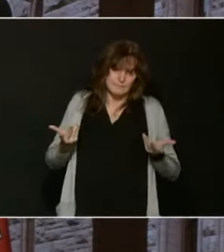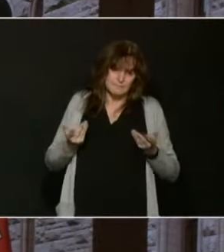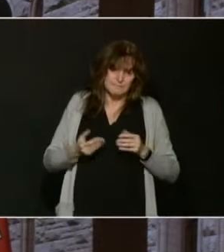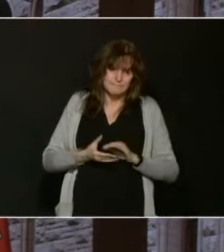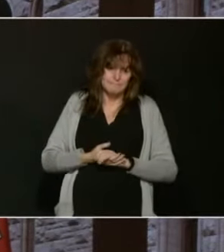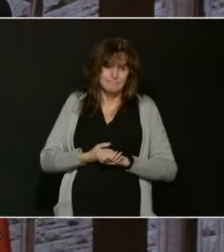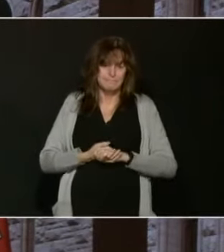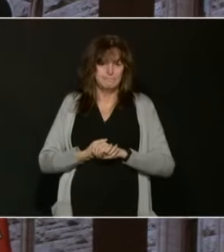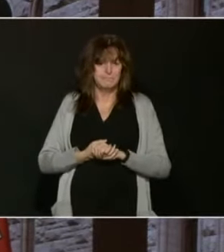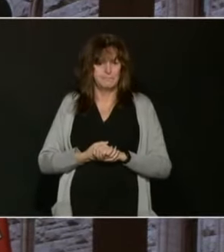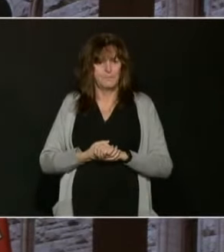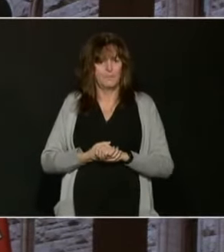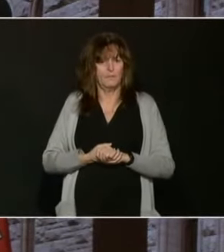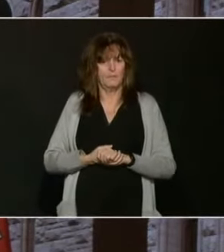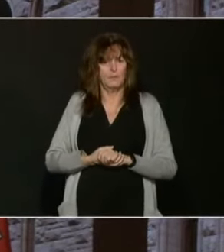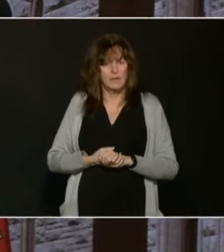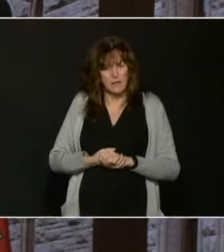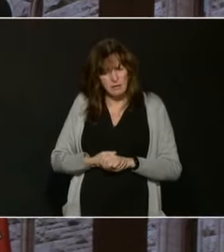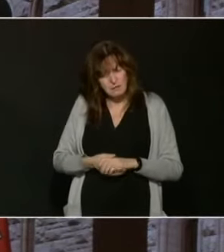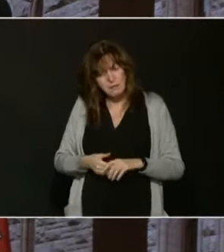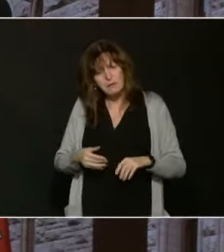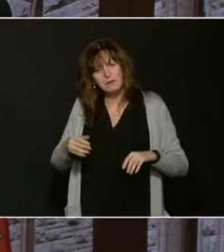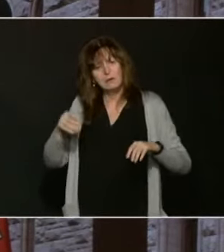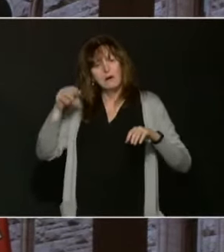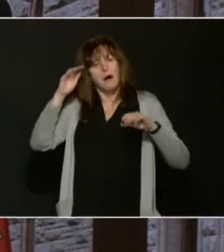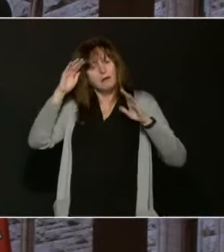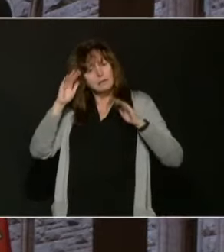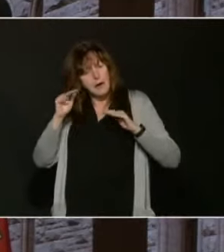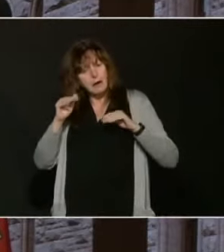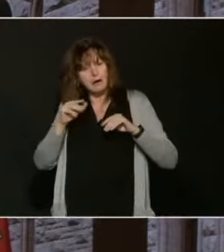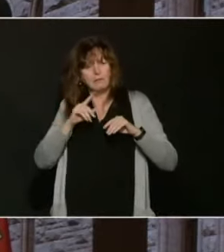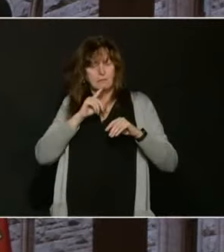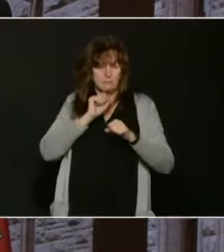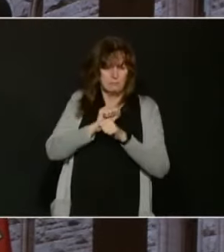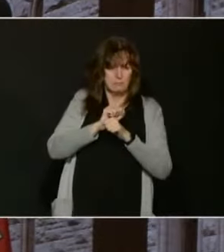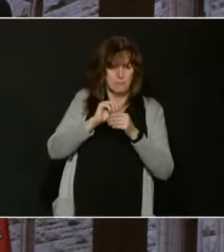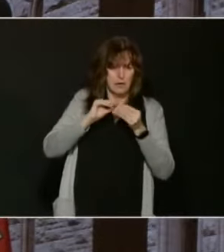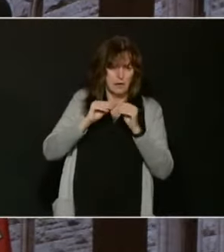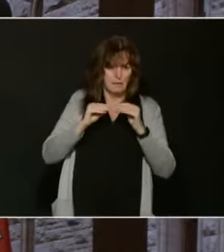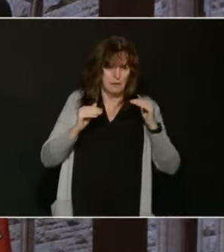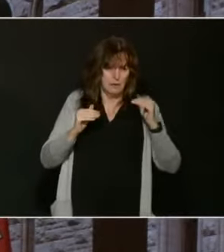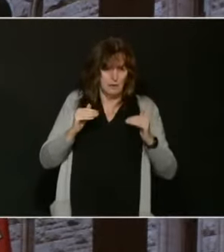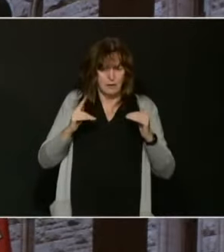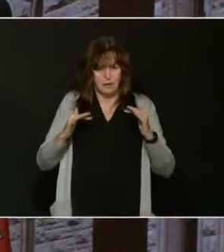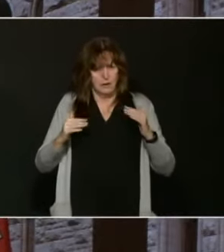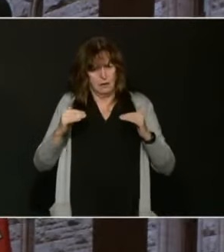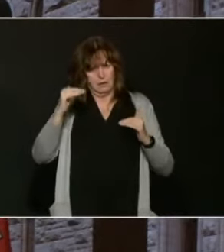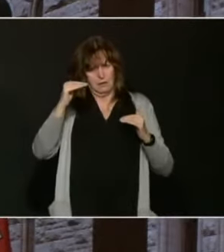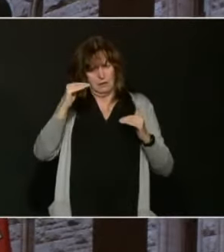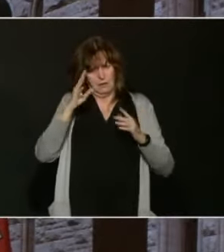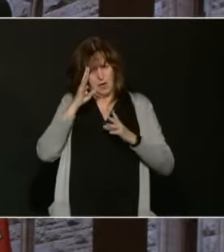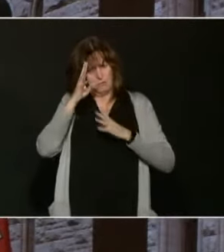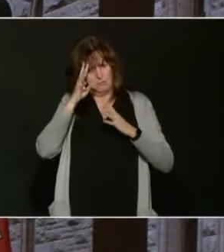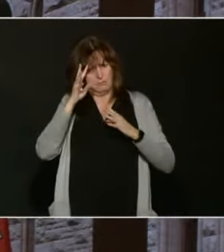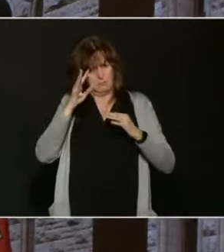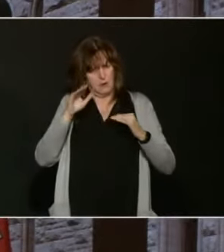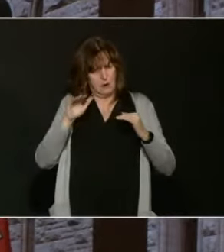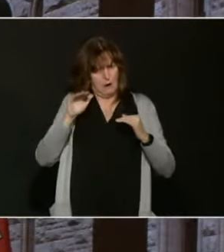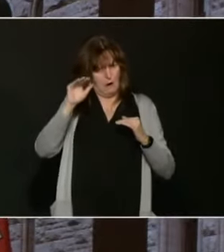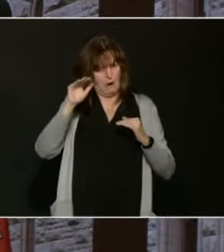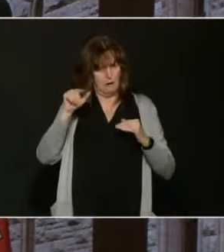numbers, they weren't, in my mind, huge exaggerations. They were quite tenable. Last question.